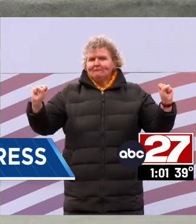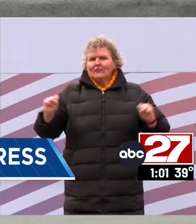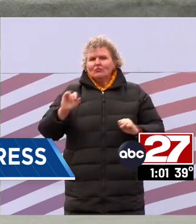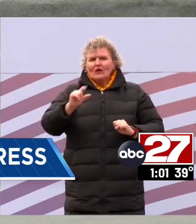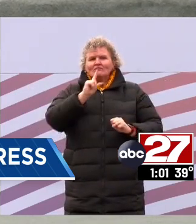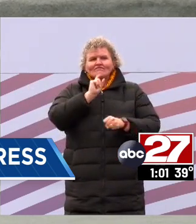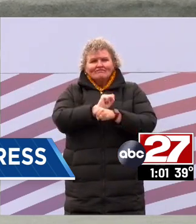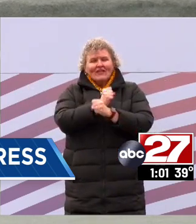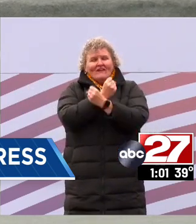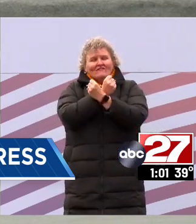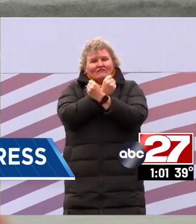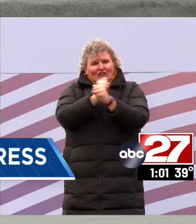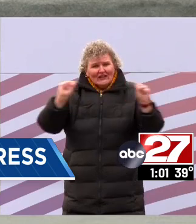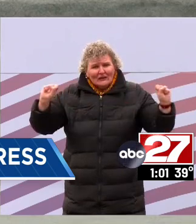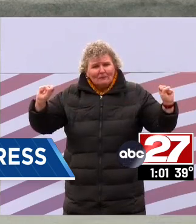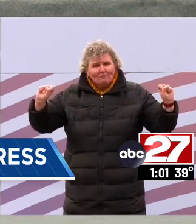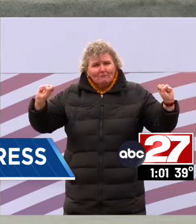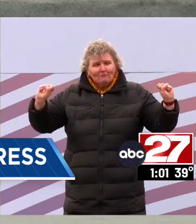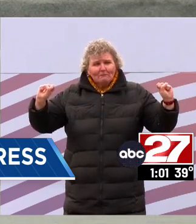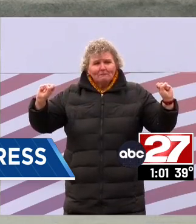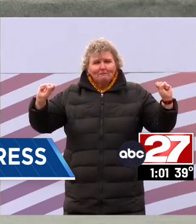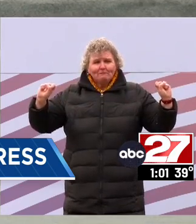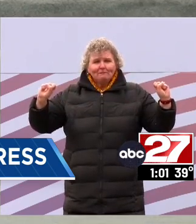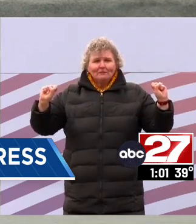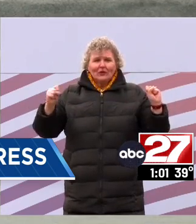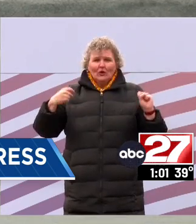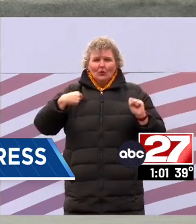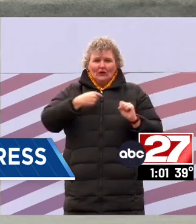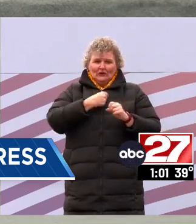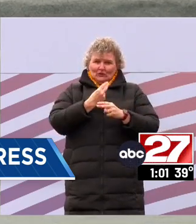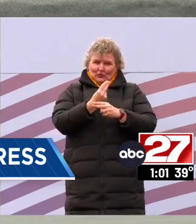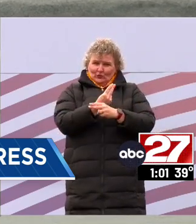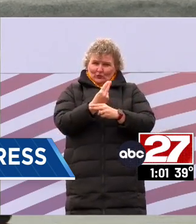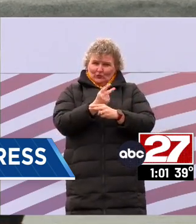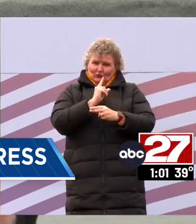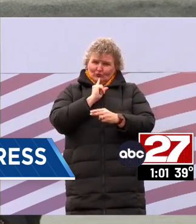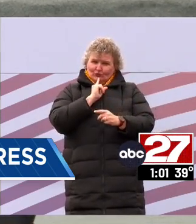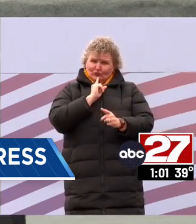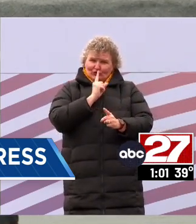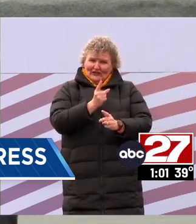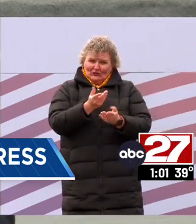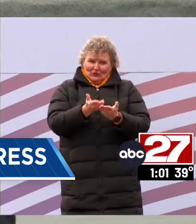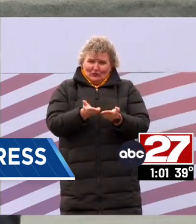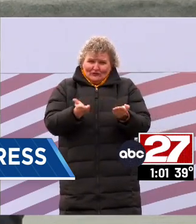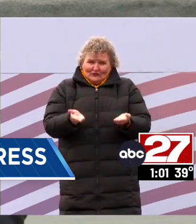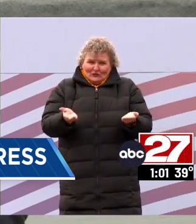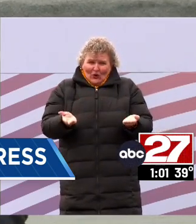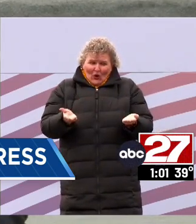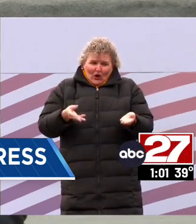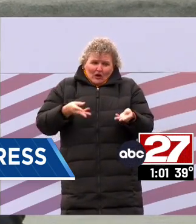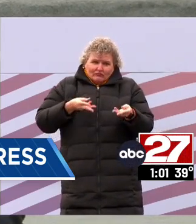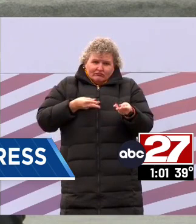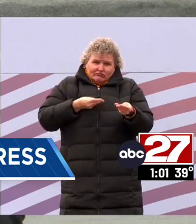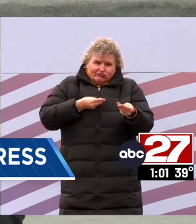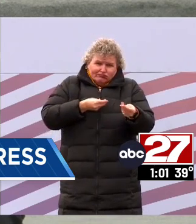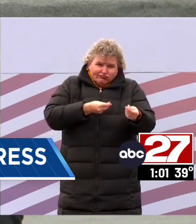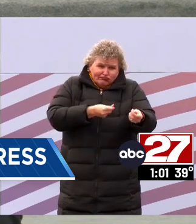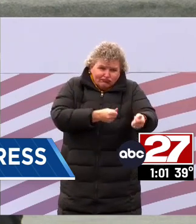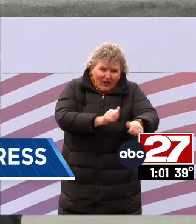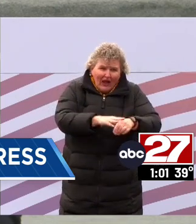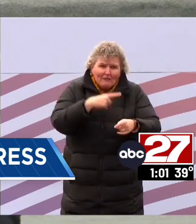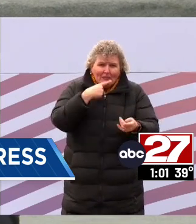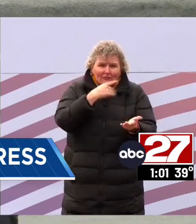that comes when we devote real resources in that young child's public school to make sure she has a